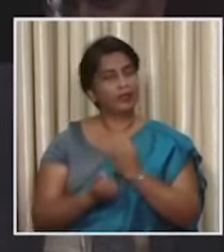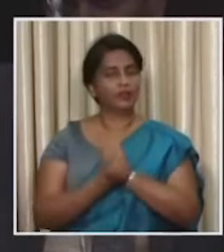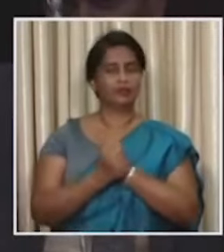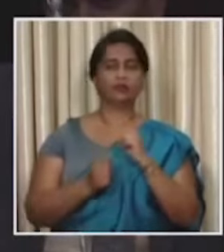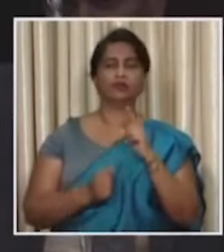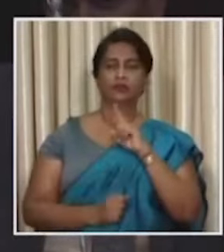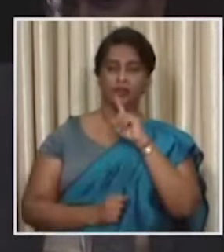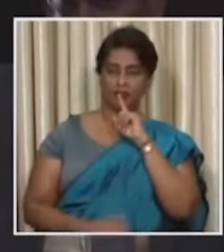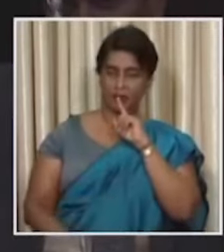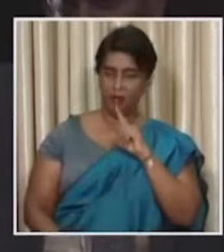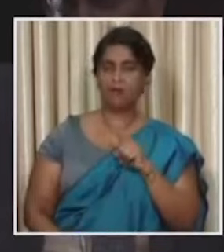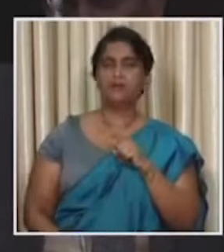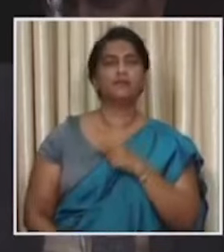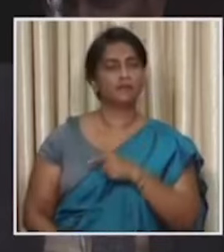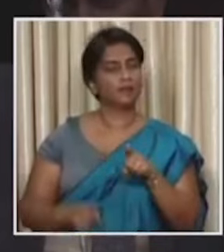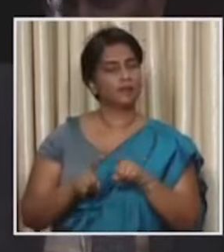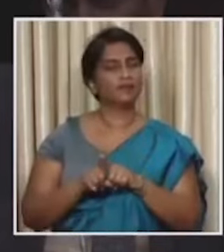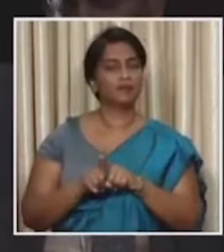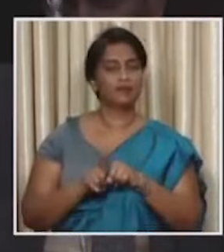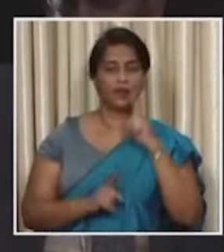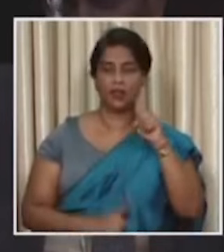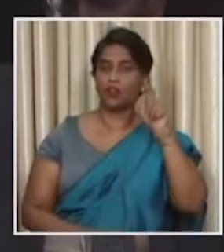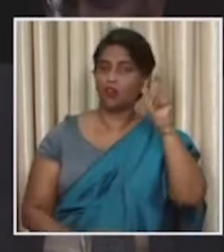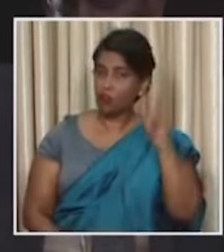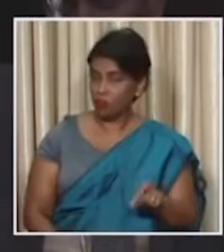one individual.